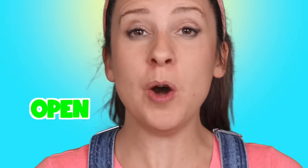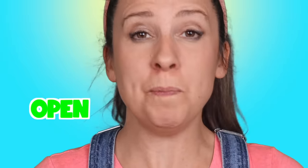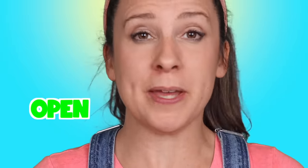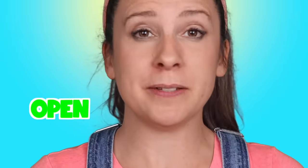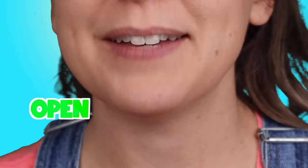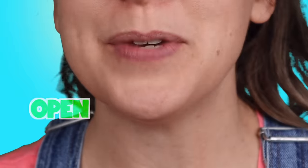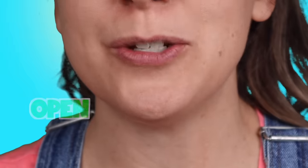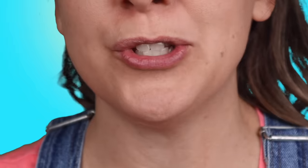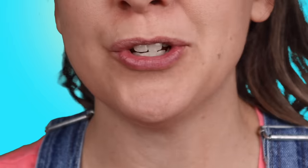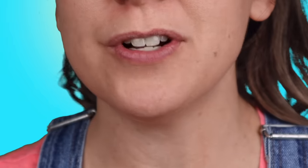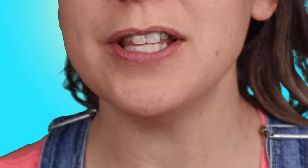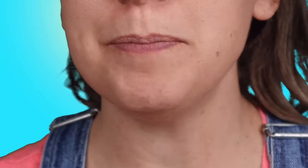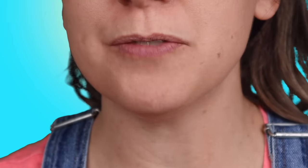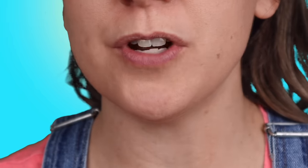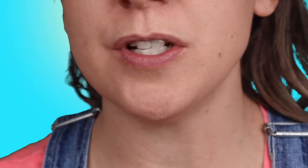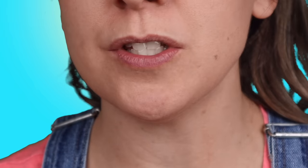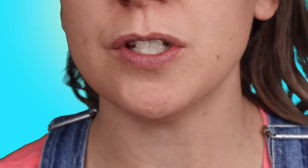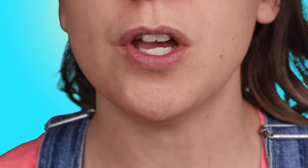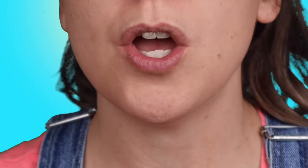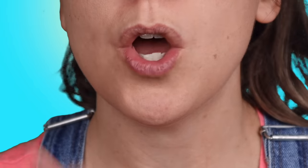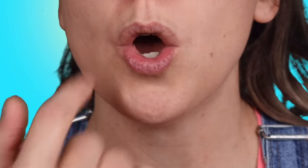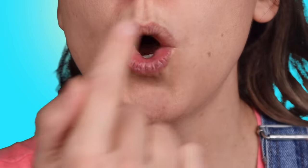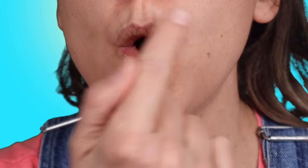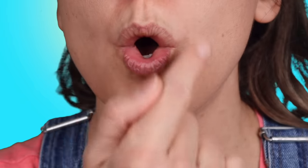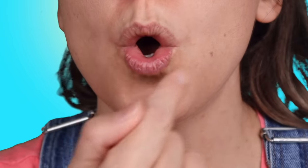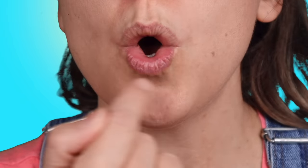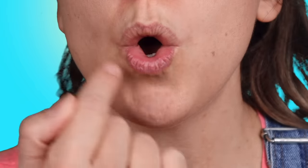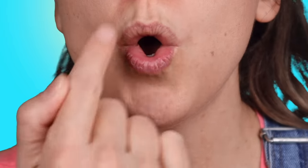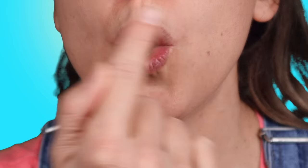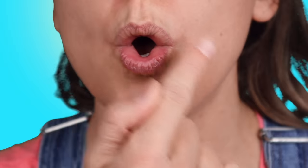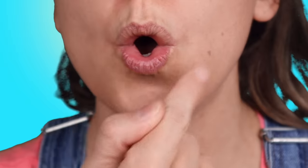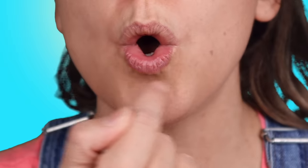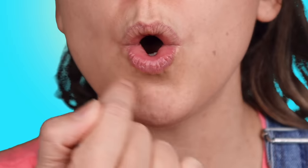Let's do open. We do circle lips first. O.